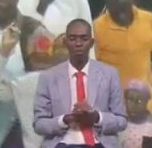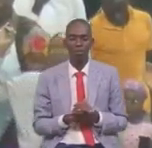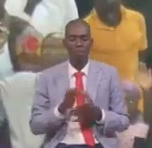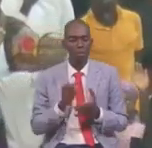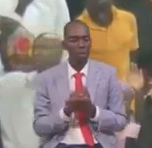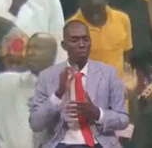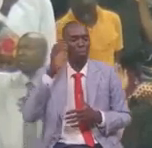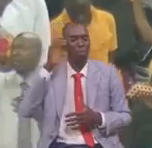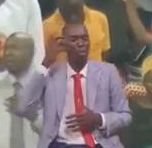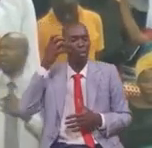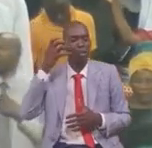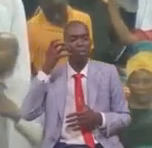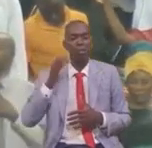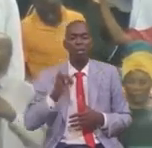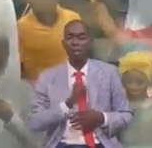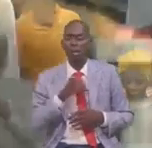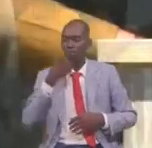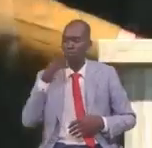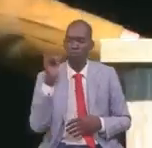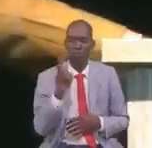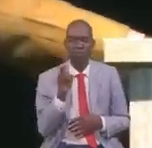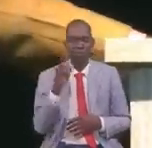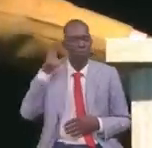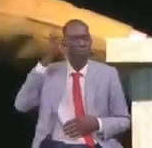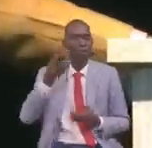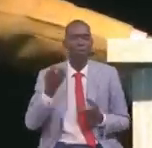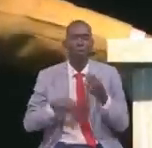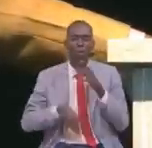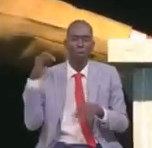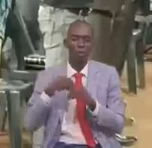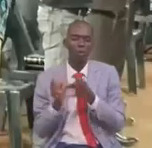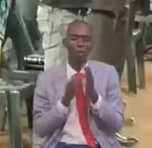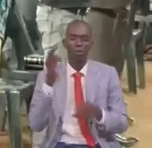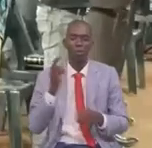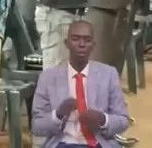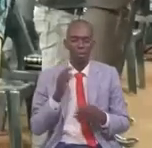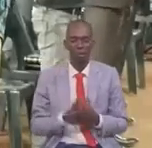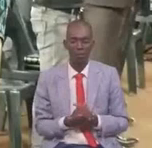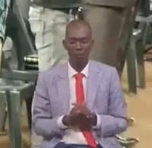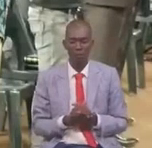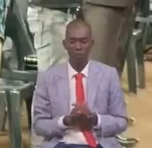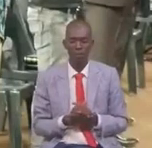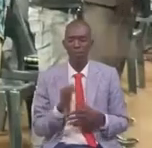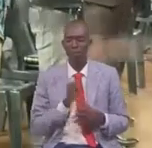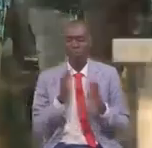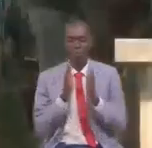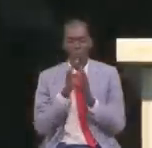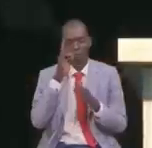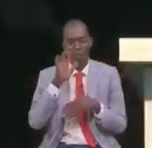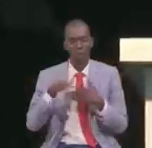madness, that insanity, I command you, come out in Jesus' name. I pray for all